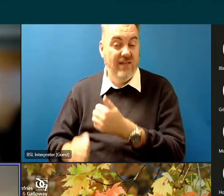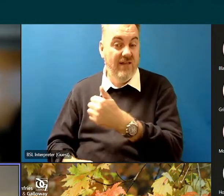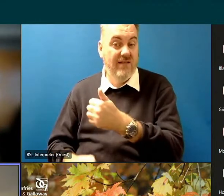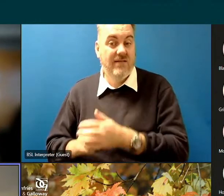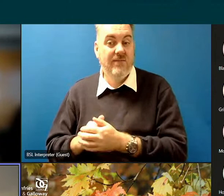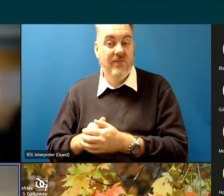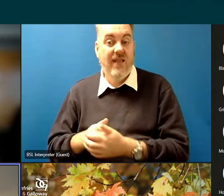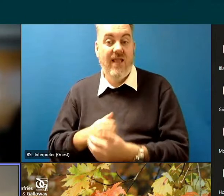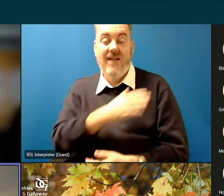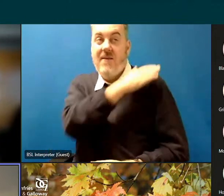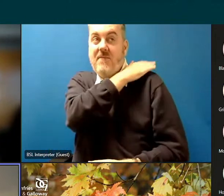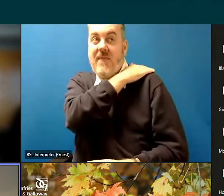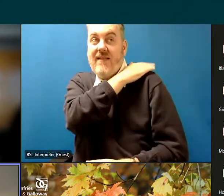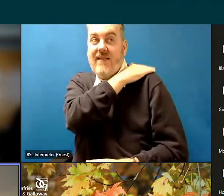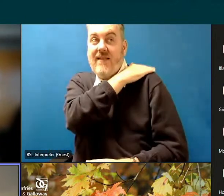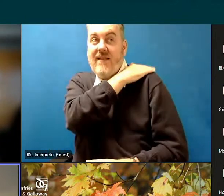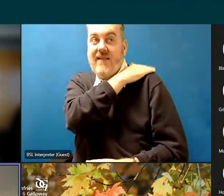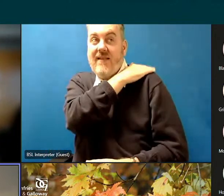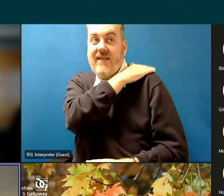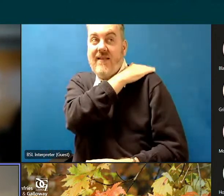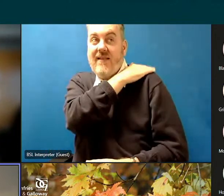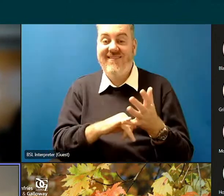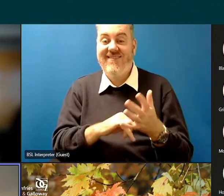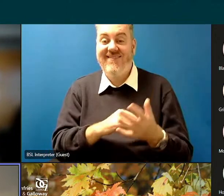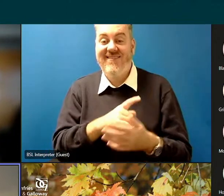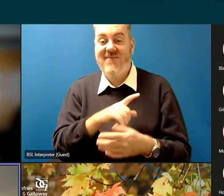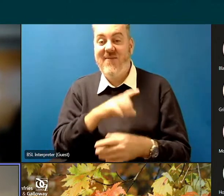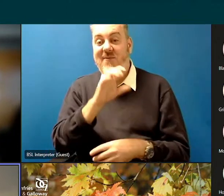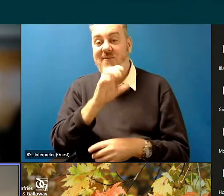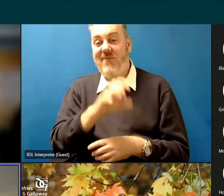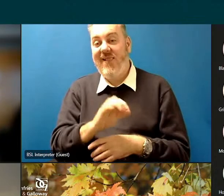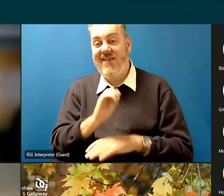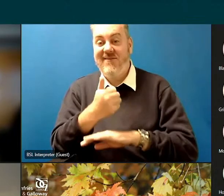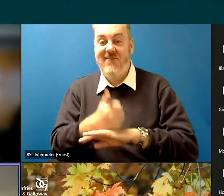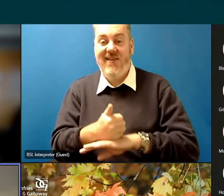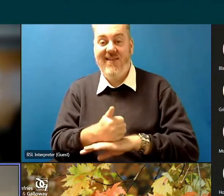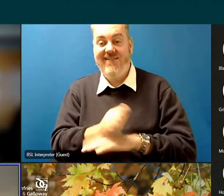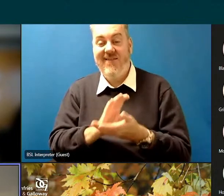pat on the back with Stuart there as well around the place-based investment plan funding.